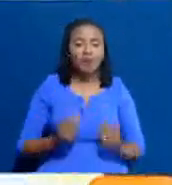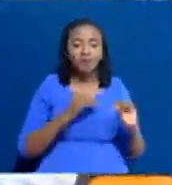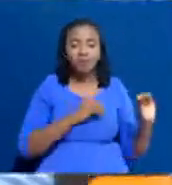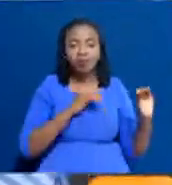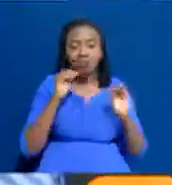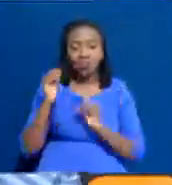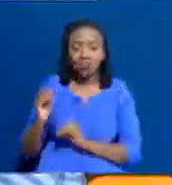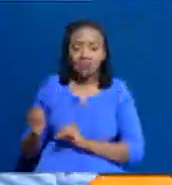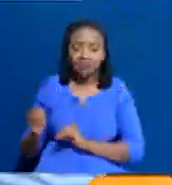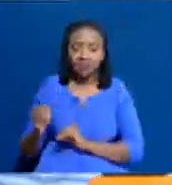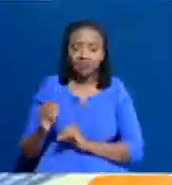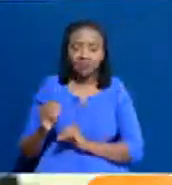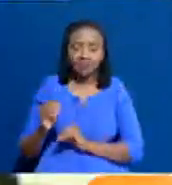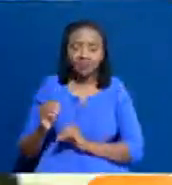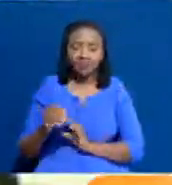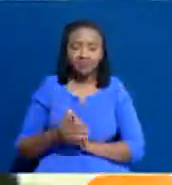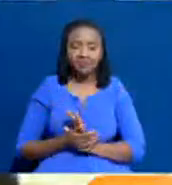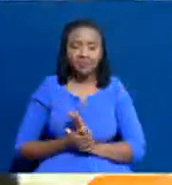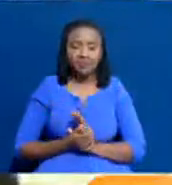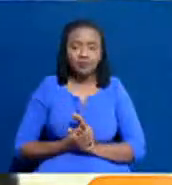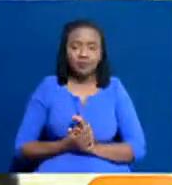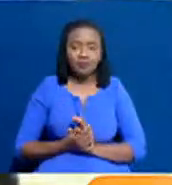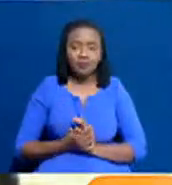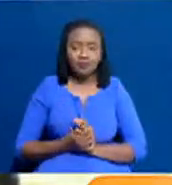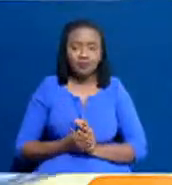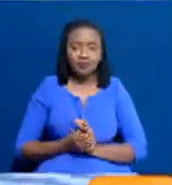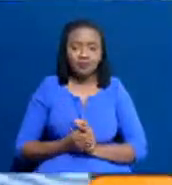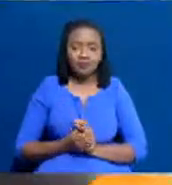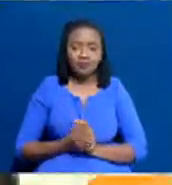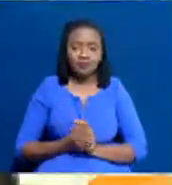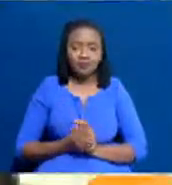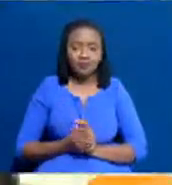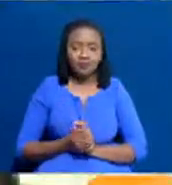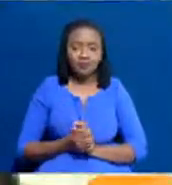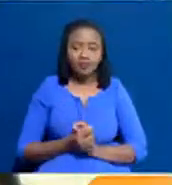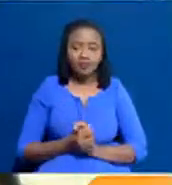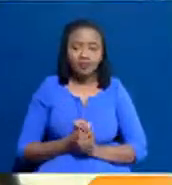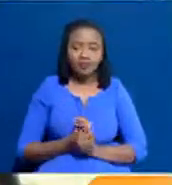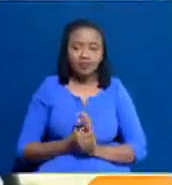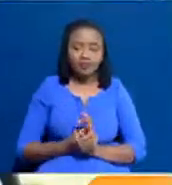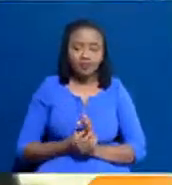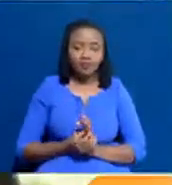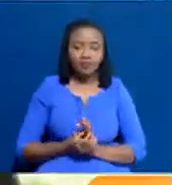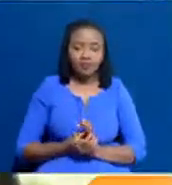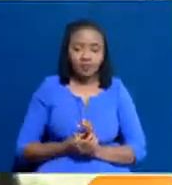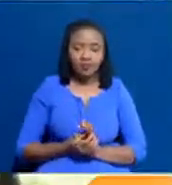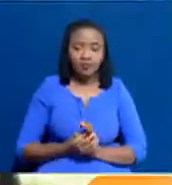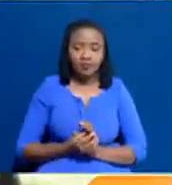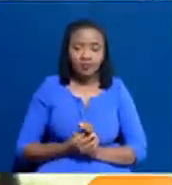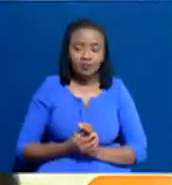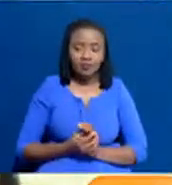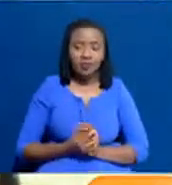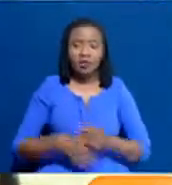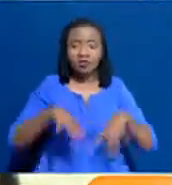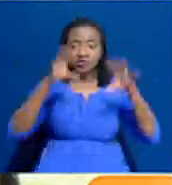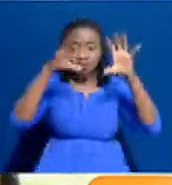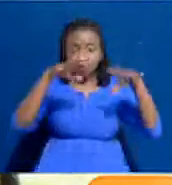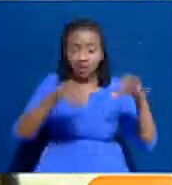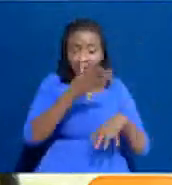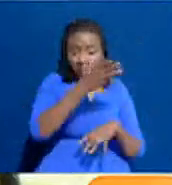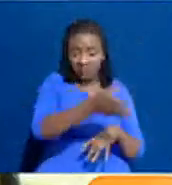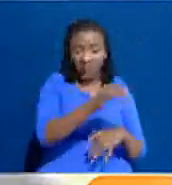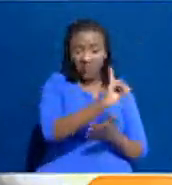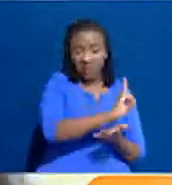rain which has rained over the islands has caused the water to come to near to us, as I said that we are going to see